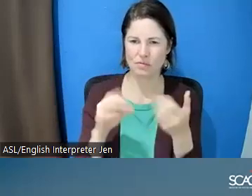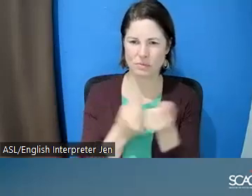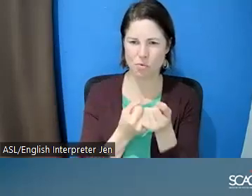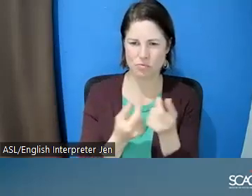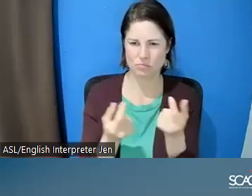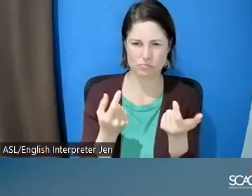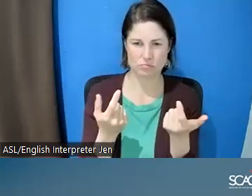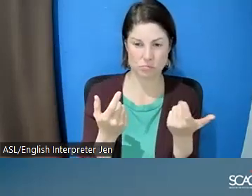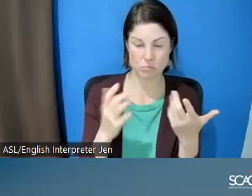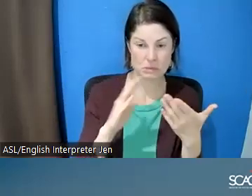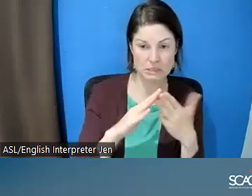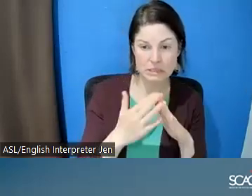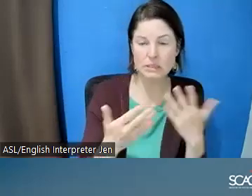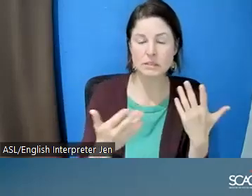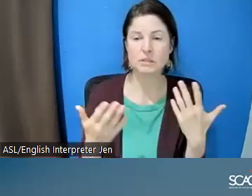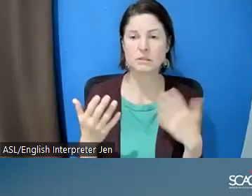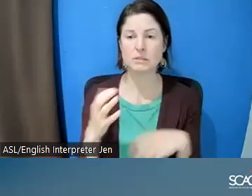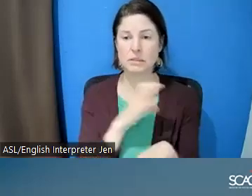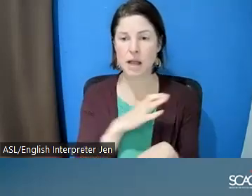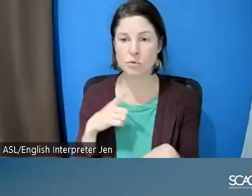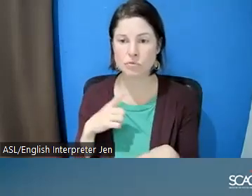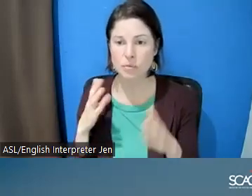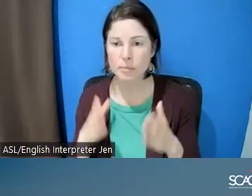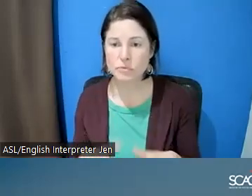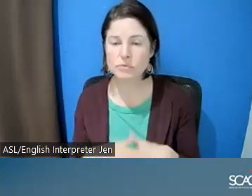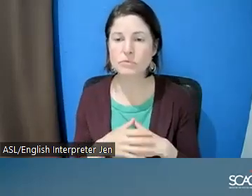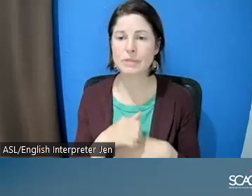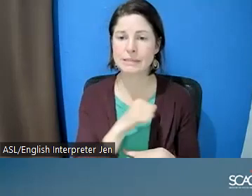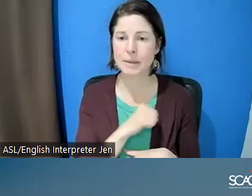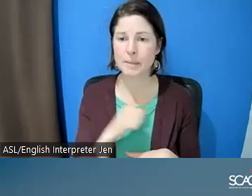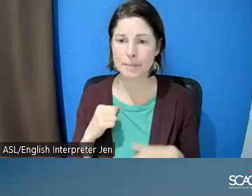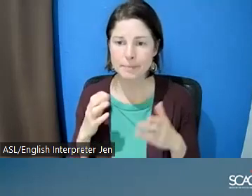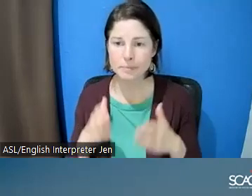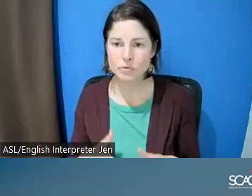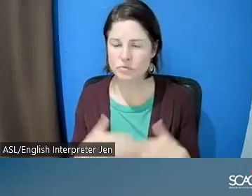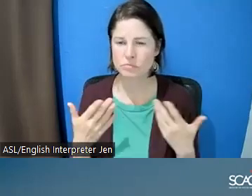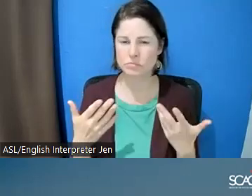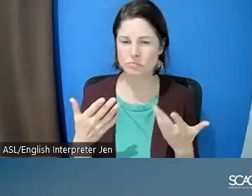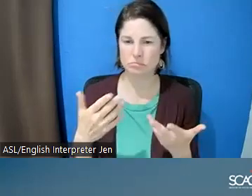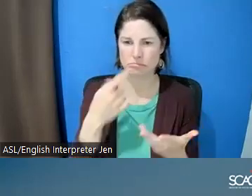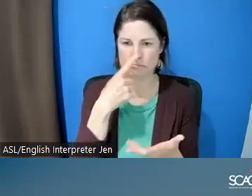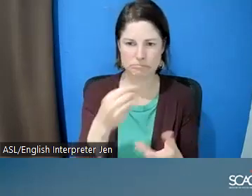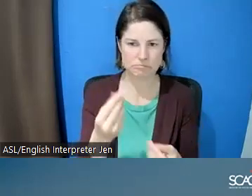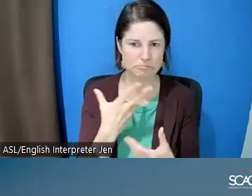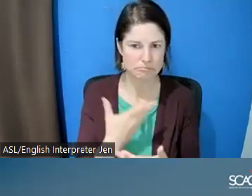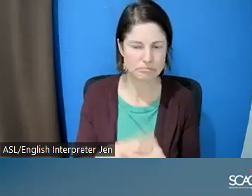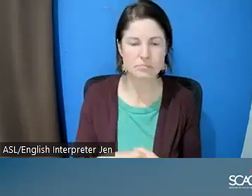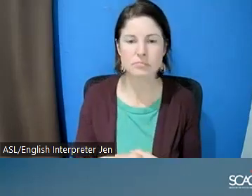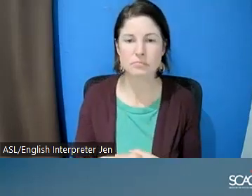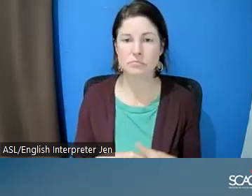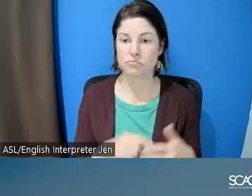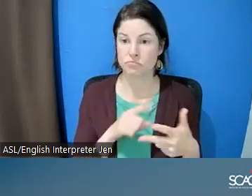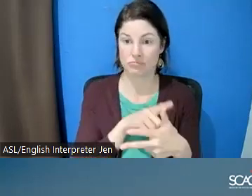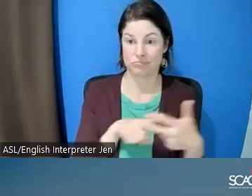that a county, city council member, an assembly member? A little guidance on that would be helpful. Any of those would work for